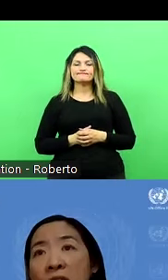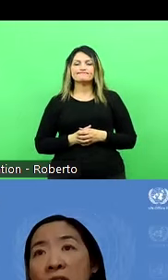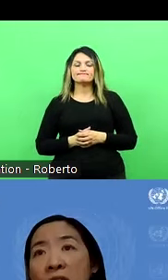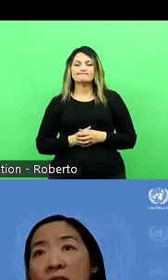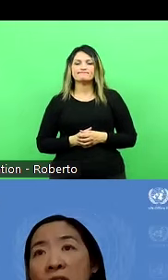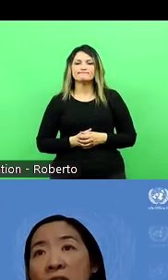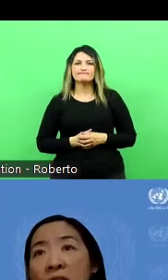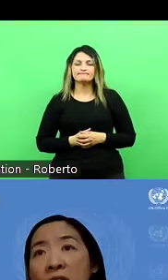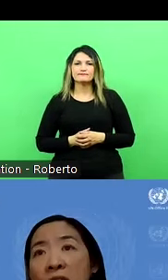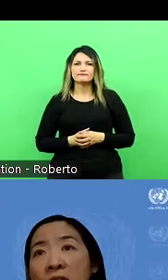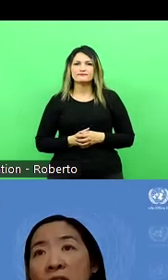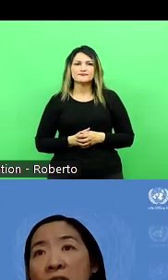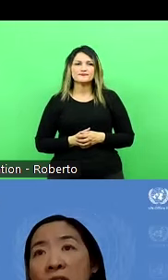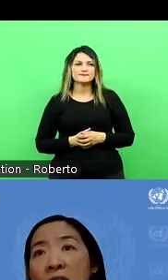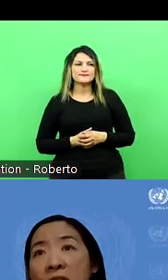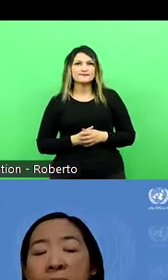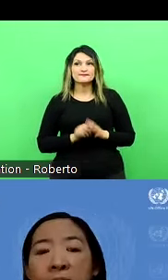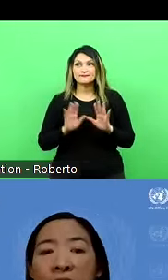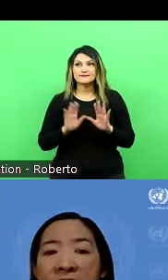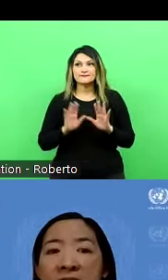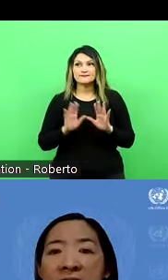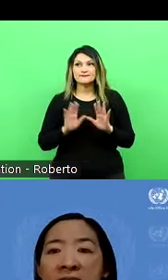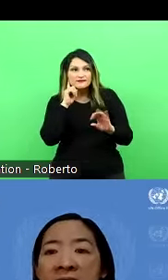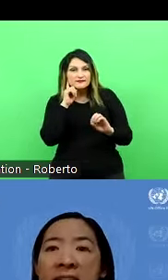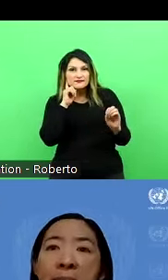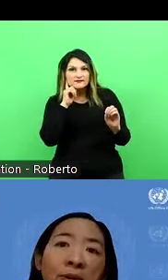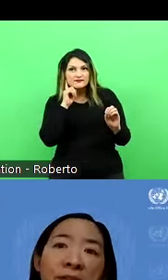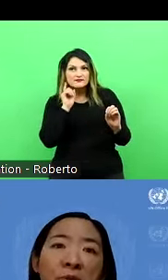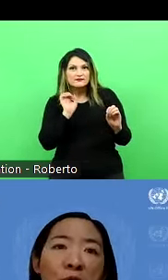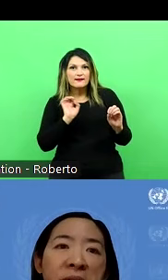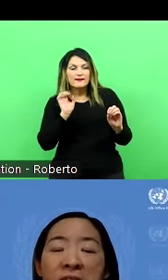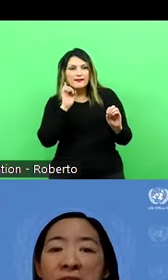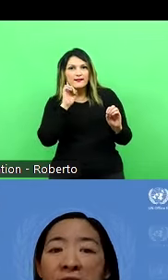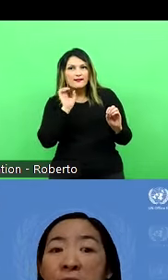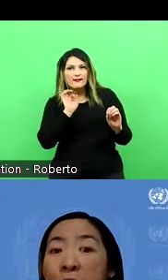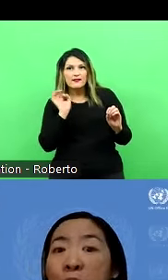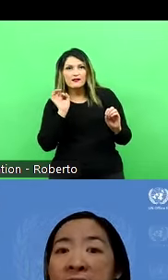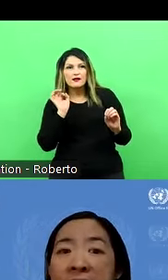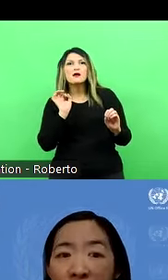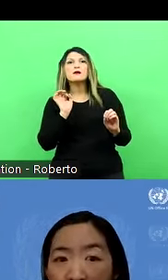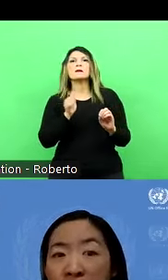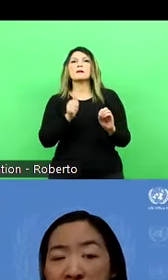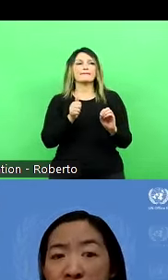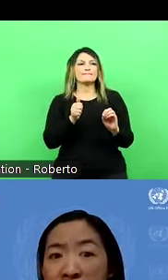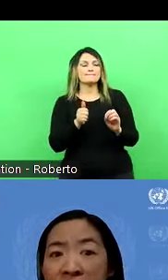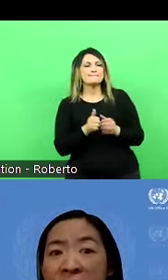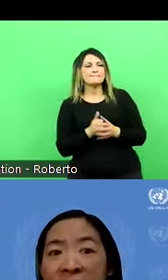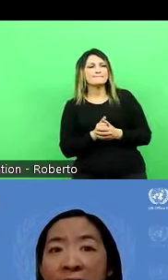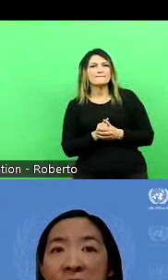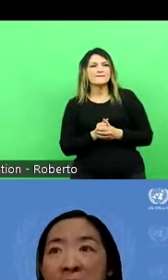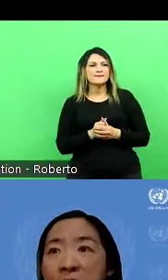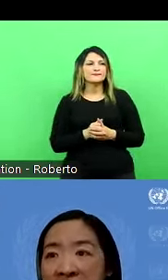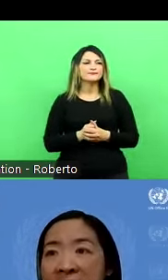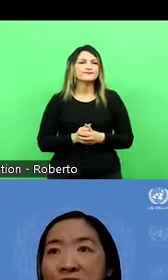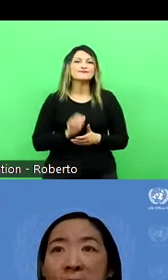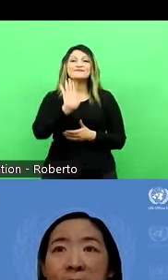You're frozen. We'll see more of this in the example that we'll be hearing from the two cities that we'll be presenting after